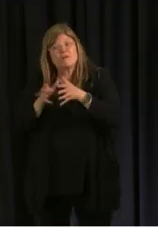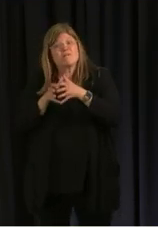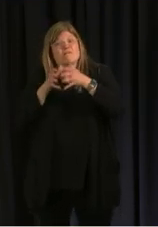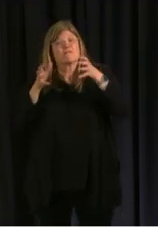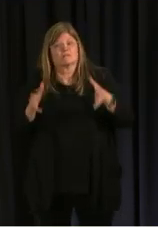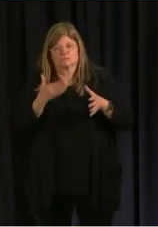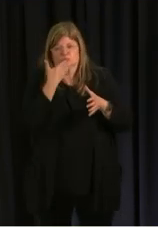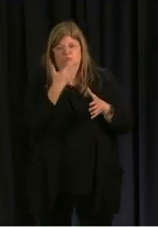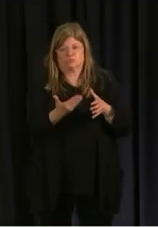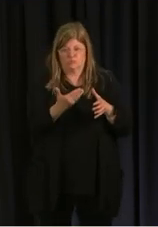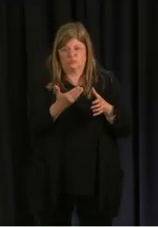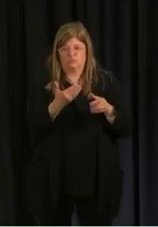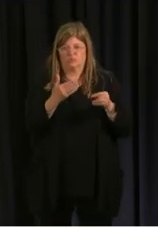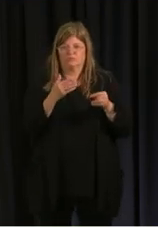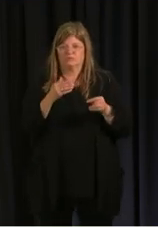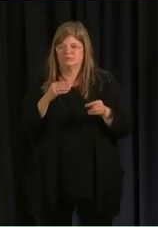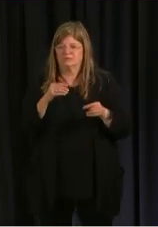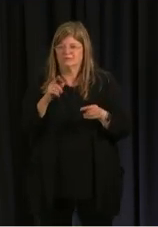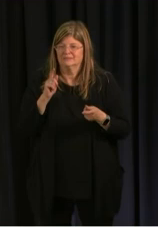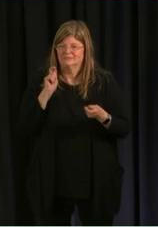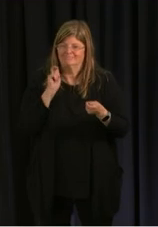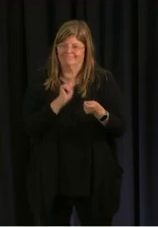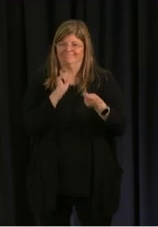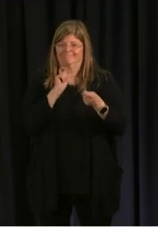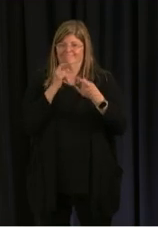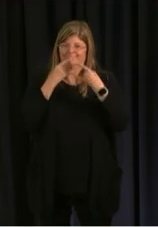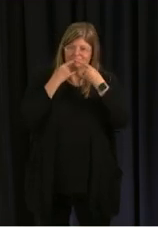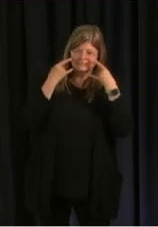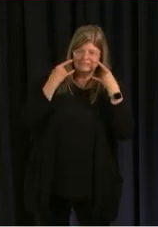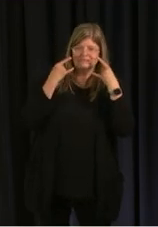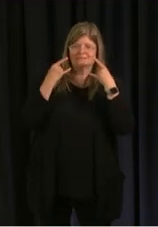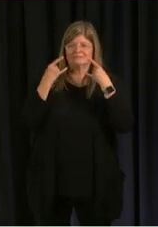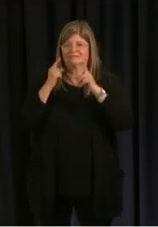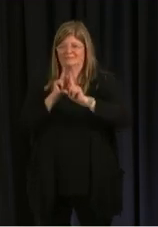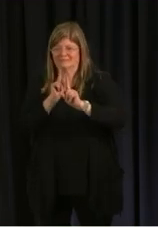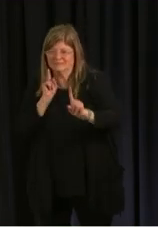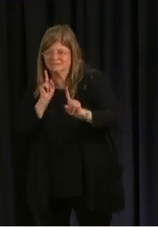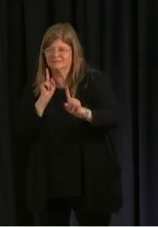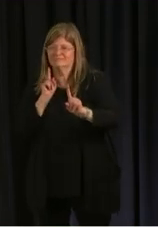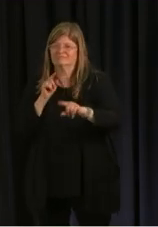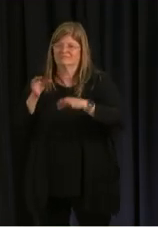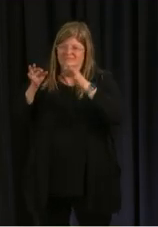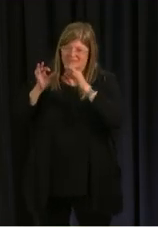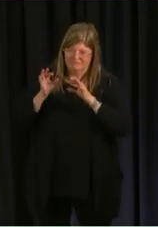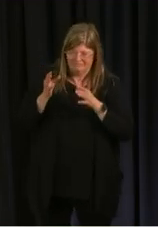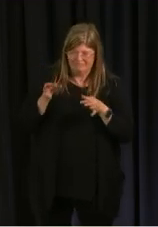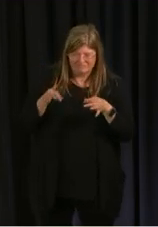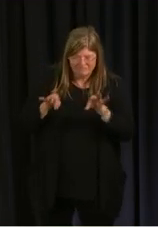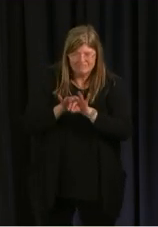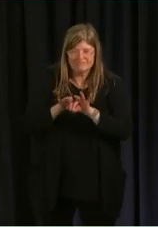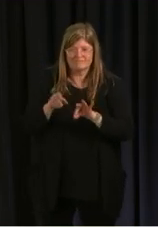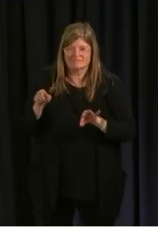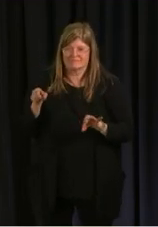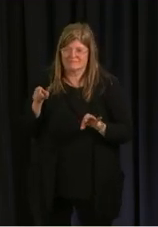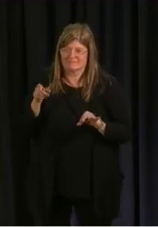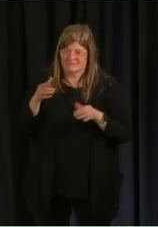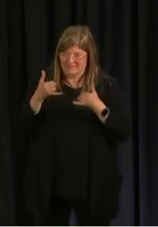we do know, specifically wear your mask, social distance, make smart decisions, and the vaccines are still effective and